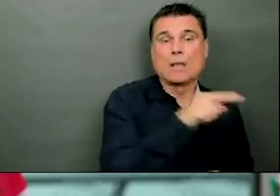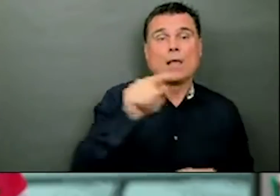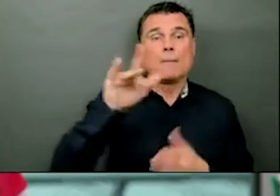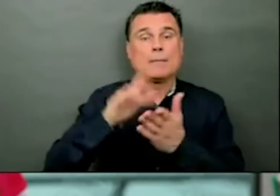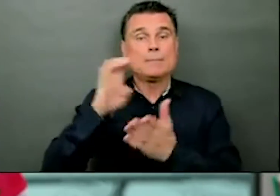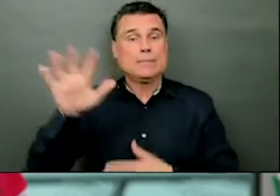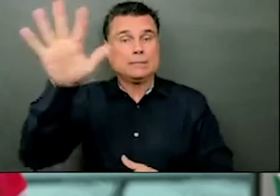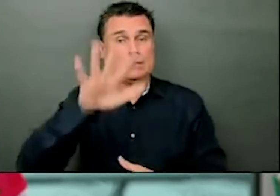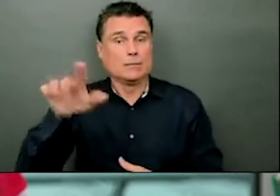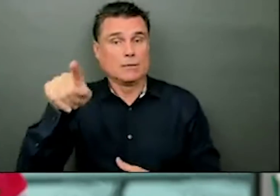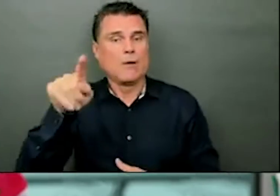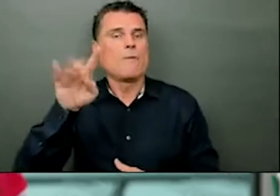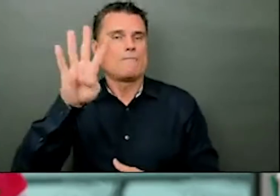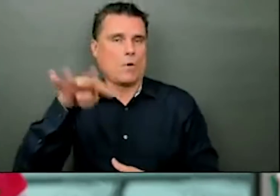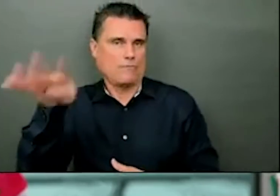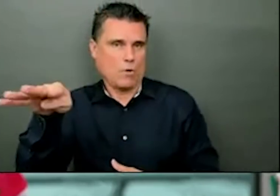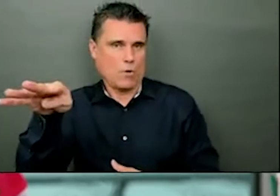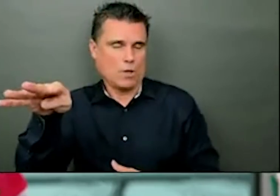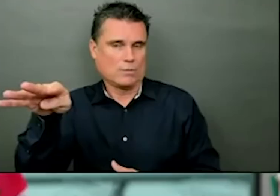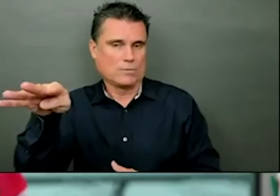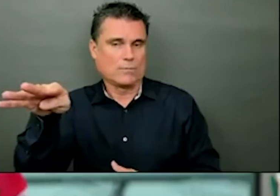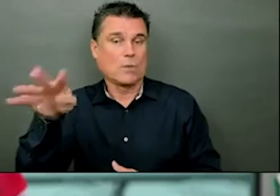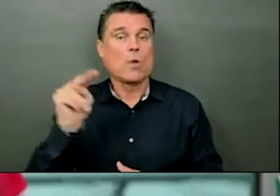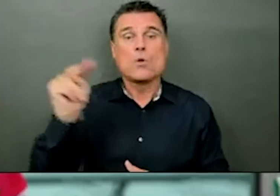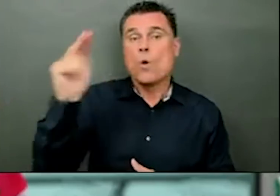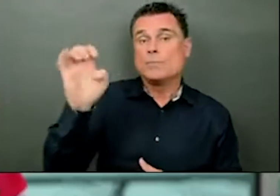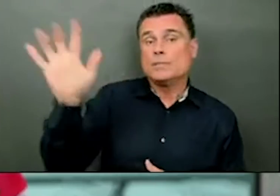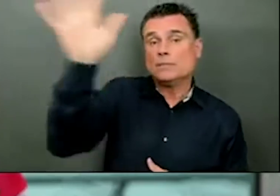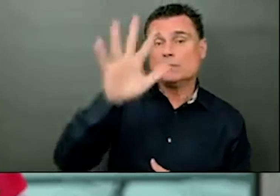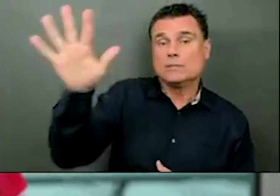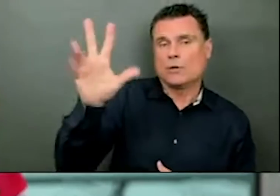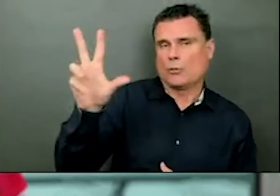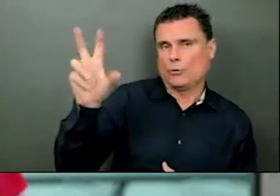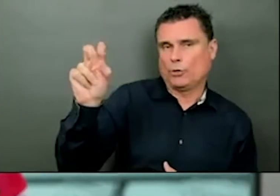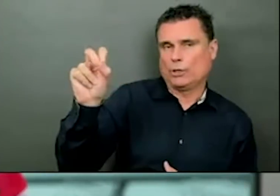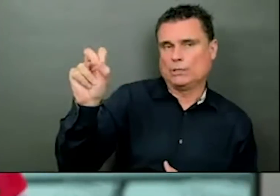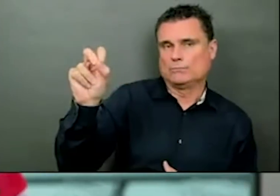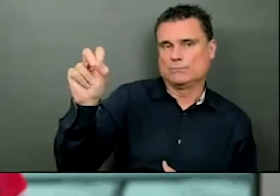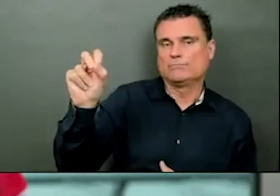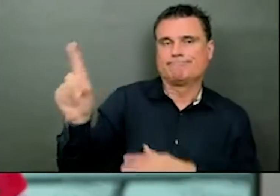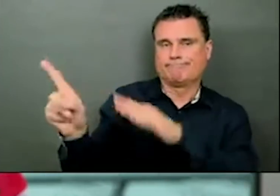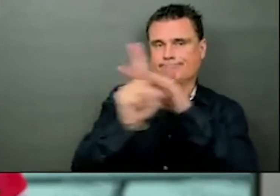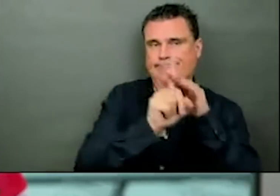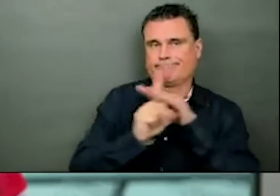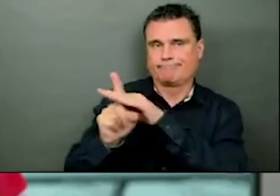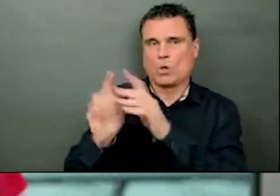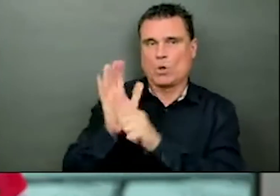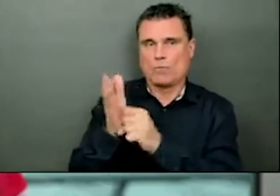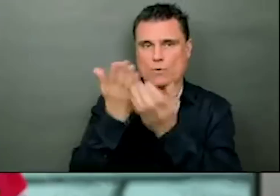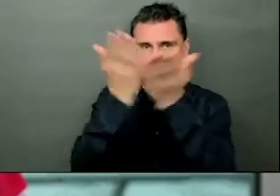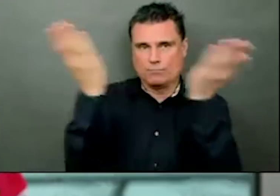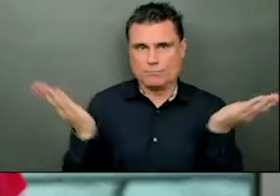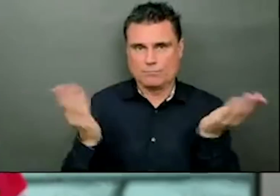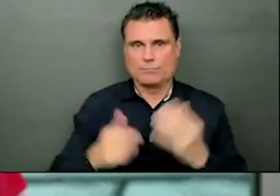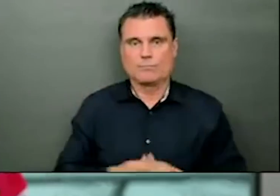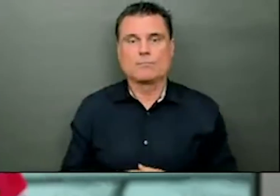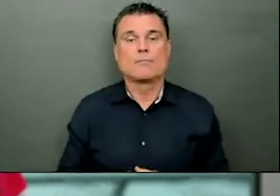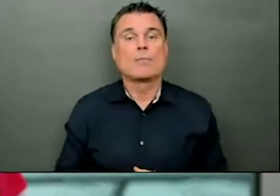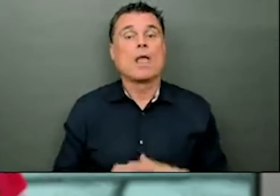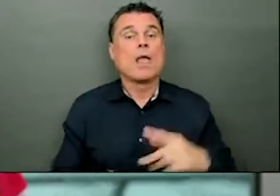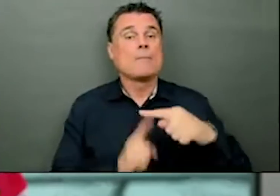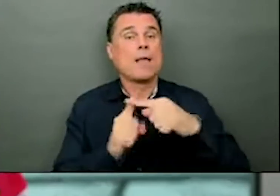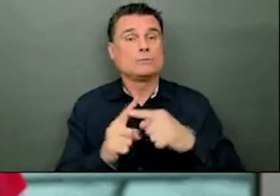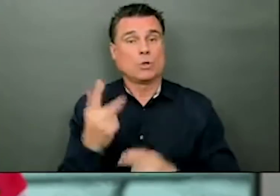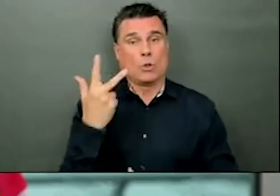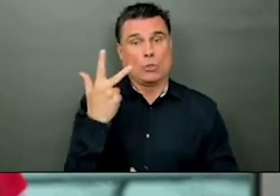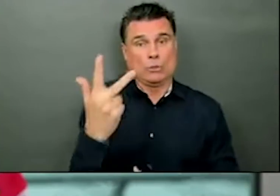live in the Interior Health Region, and 30 are in the Northern Health Region. In addition, we have 3 new cases in people who